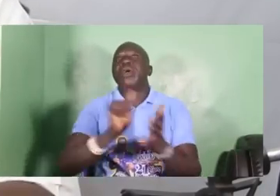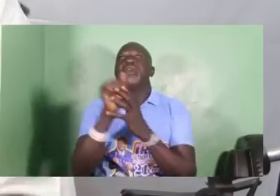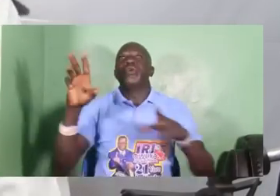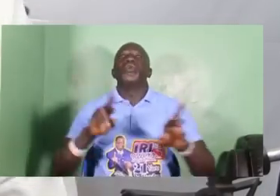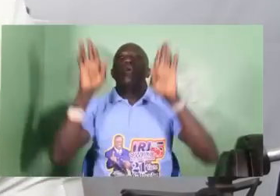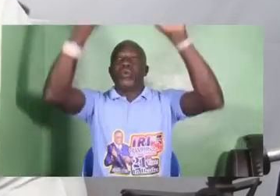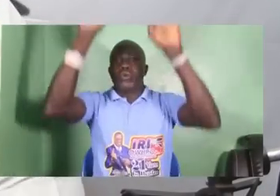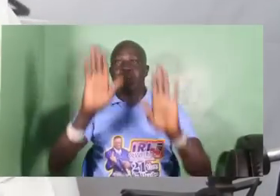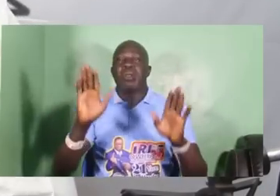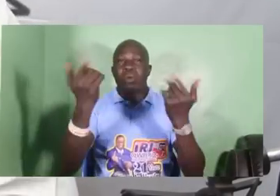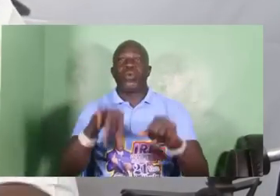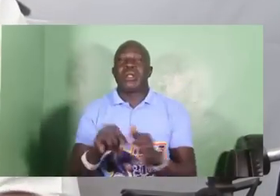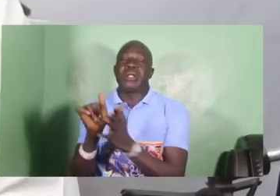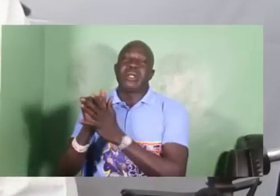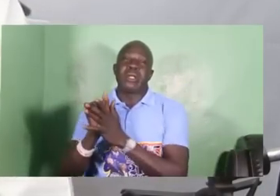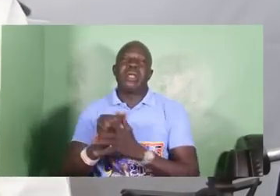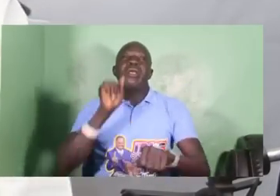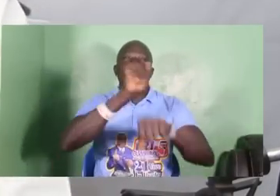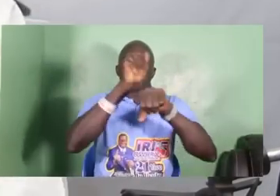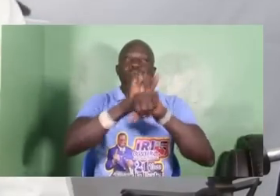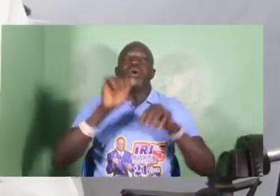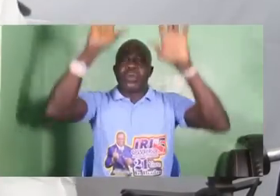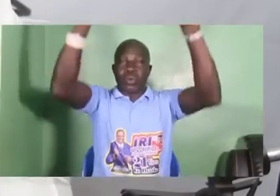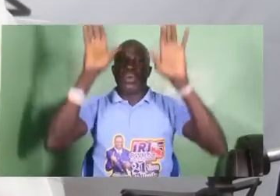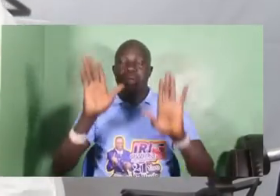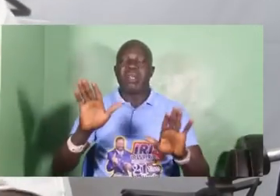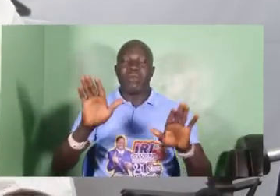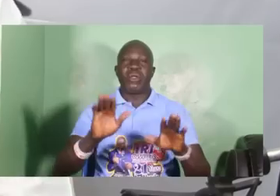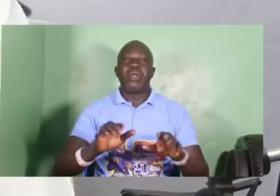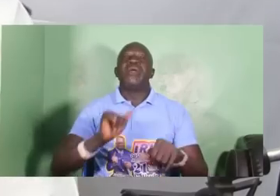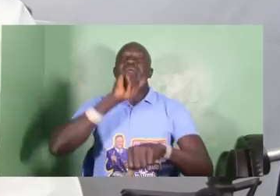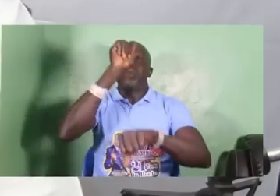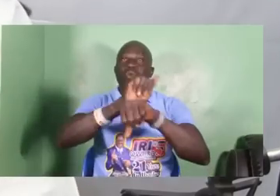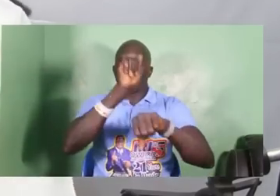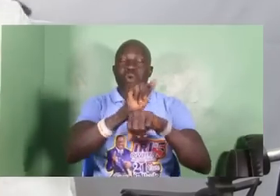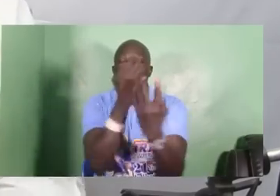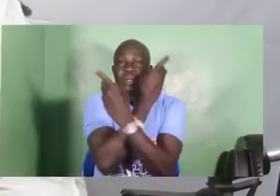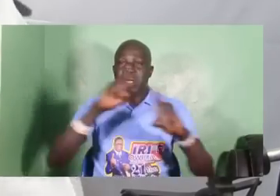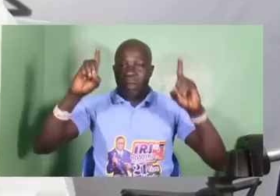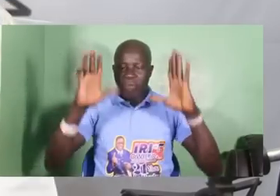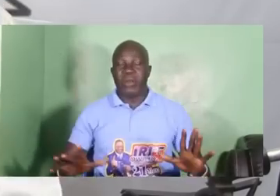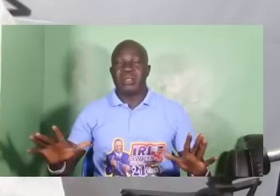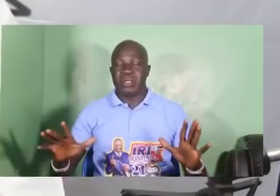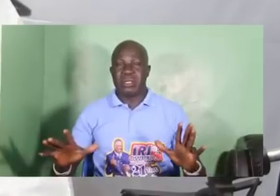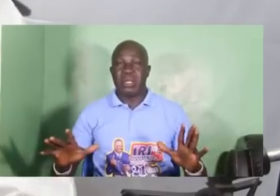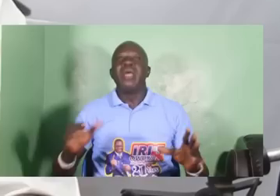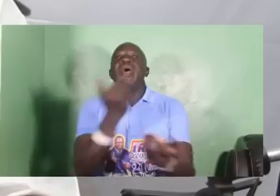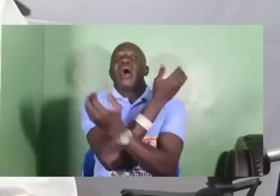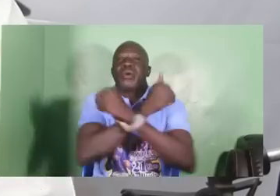Jesus. It's going to work out my heart. It will do miracles. It will